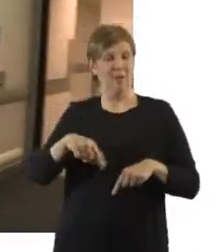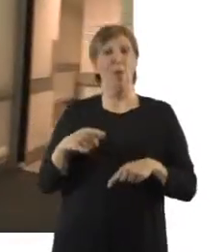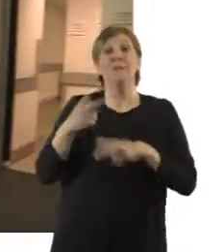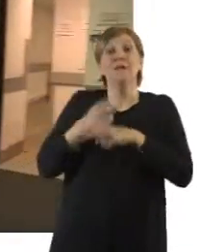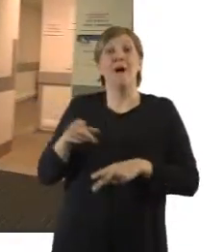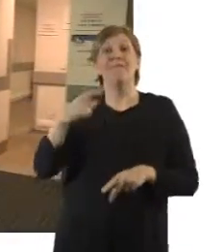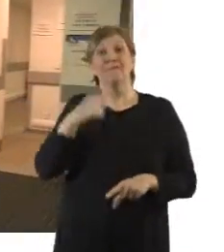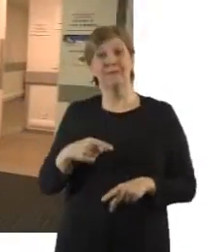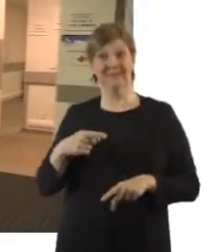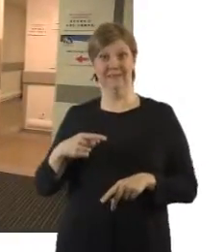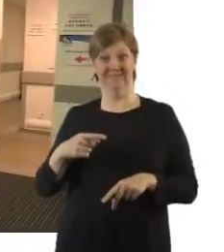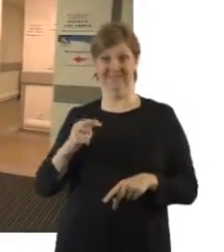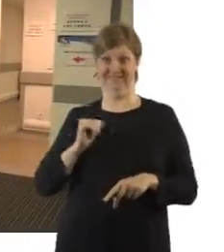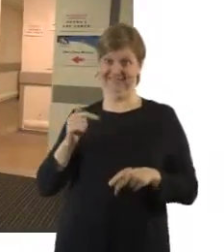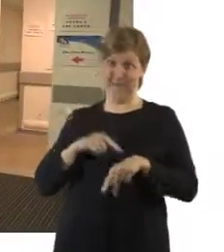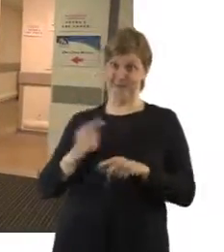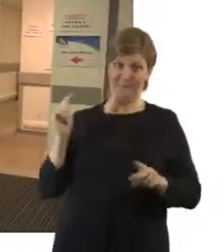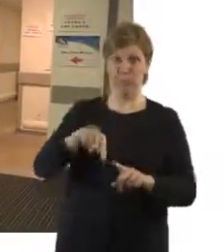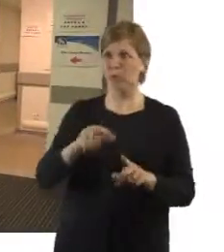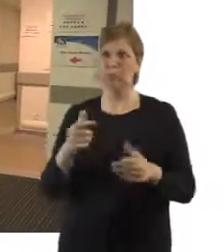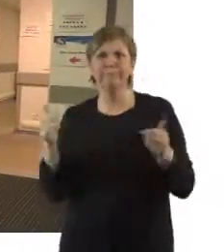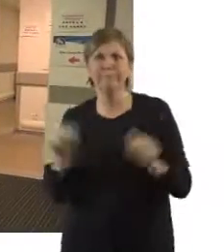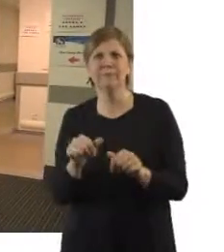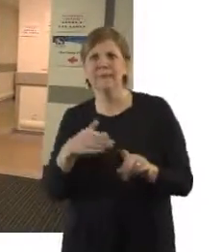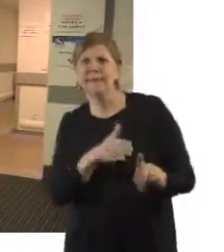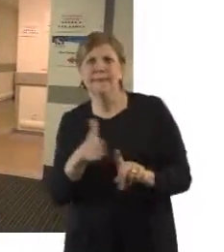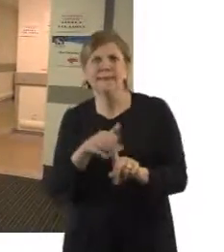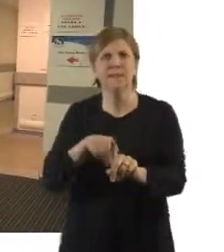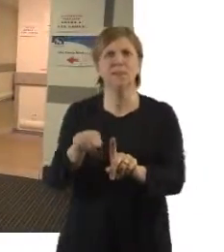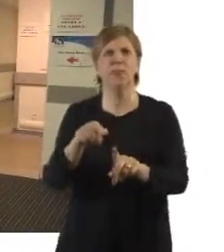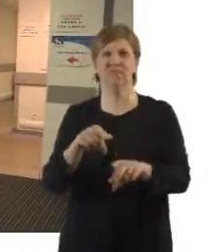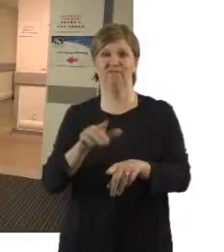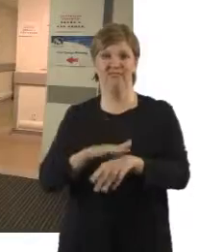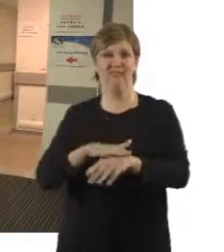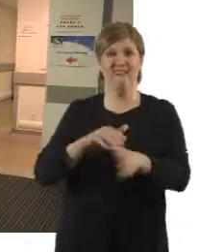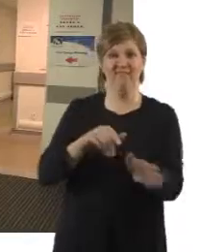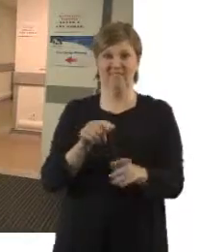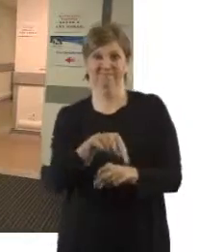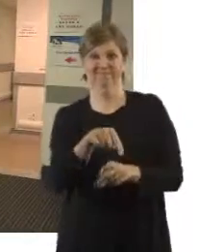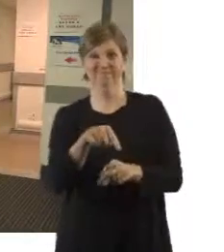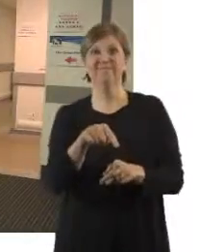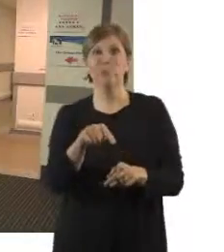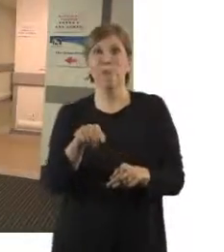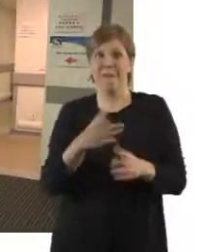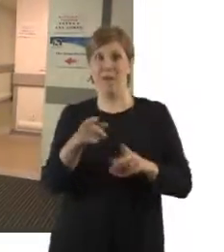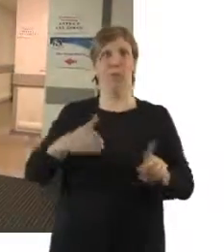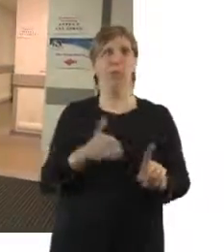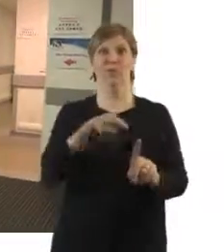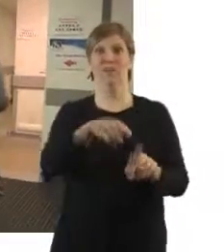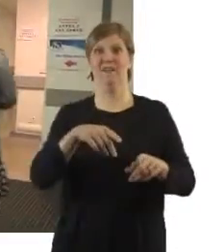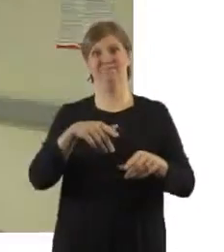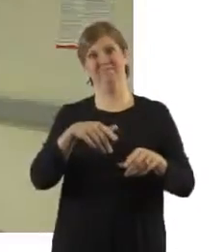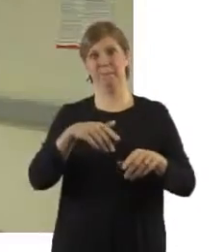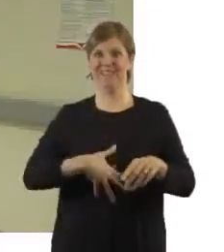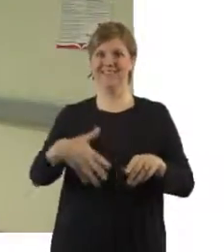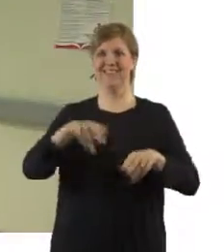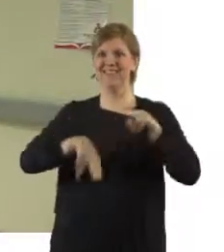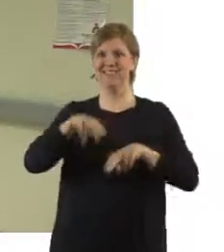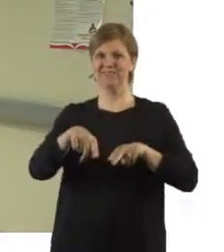It's just a short walk to the lifts on the left hand side, and you should make your way to maternity assessment, which is on level 2.